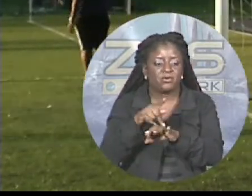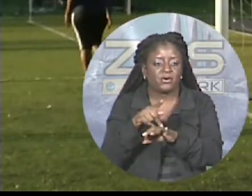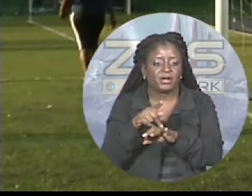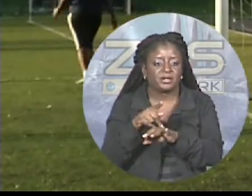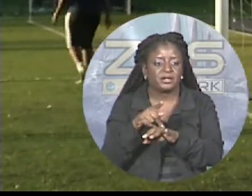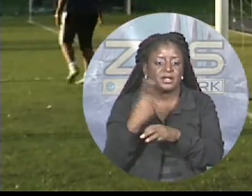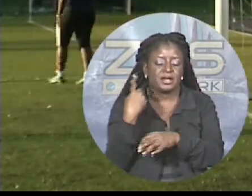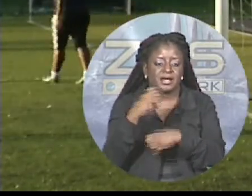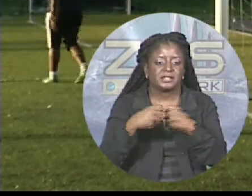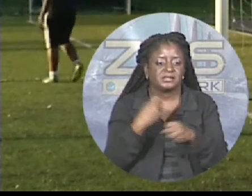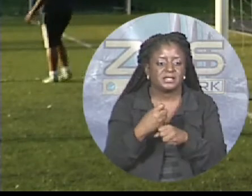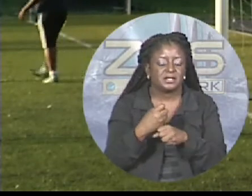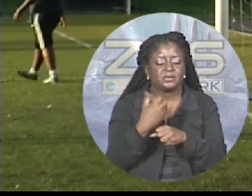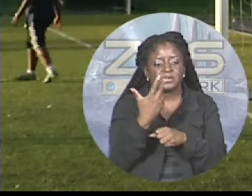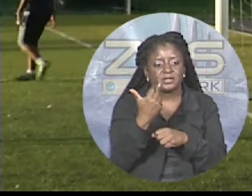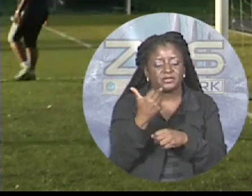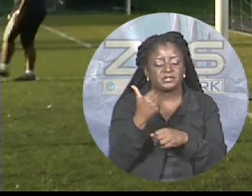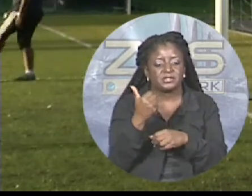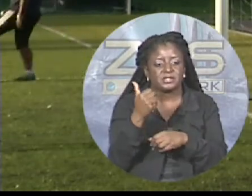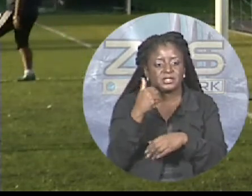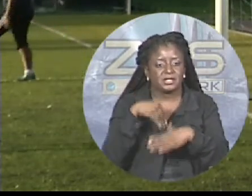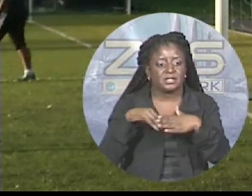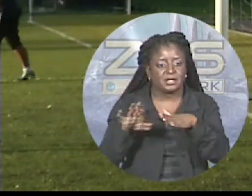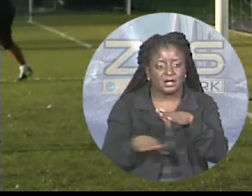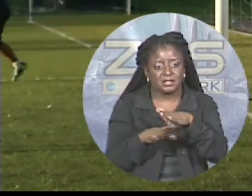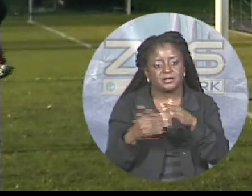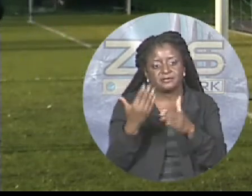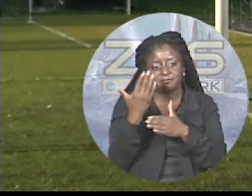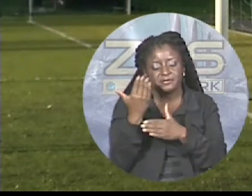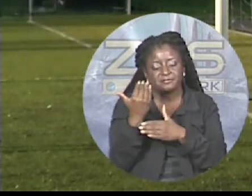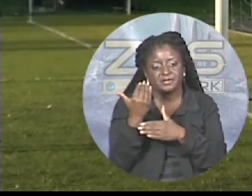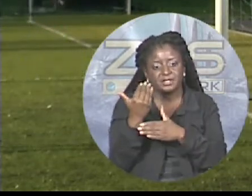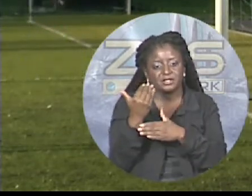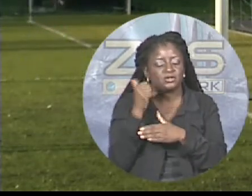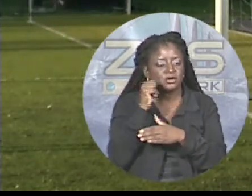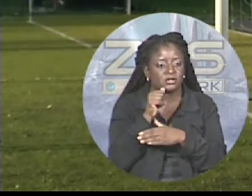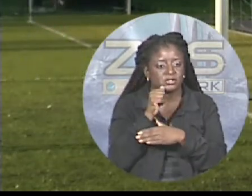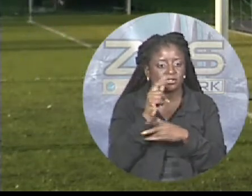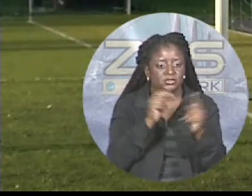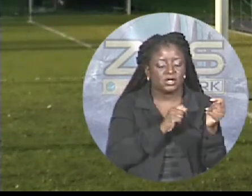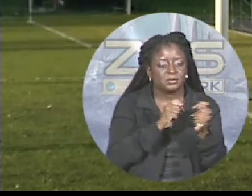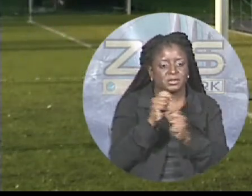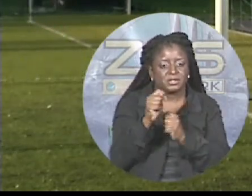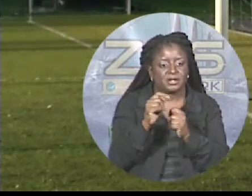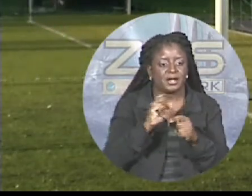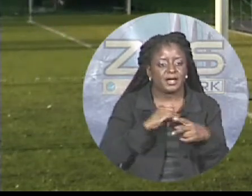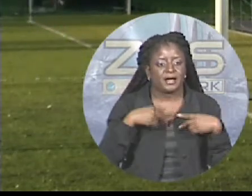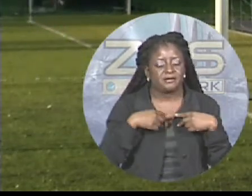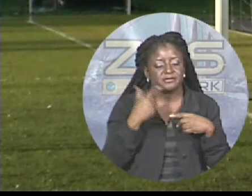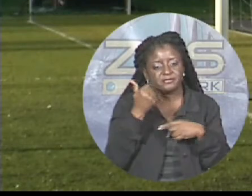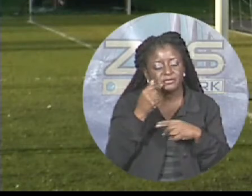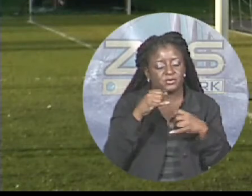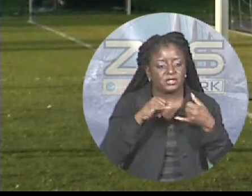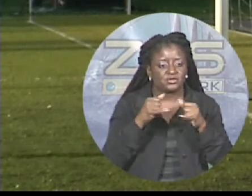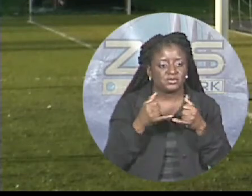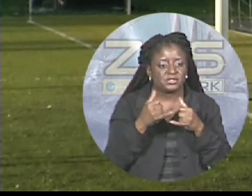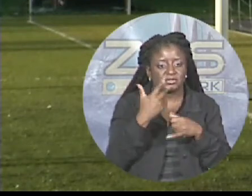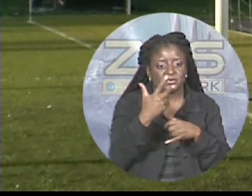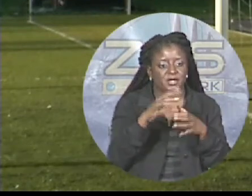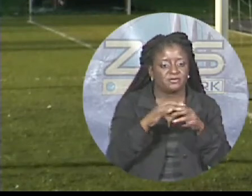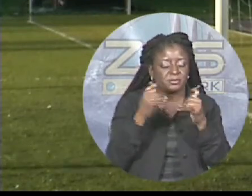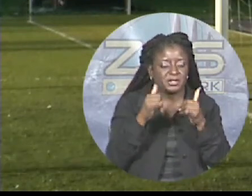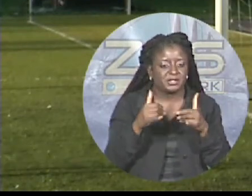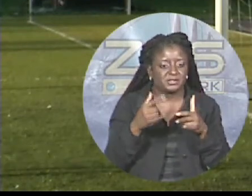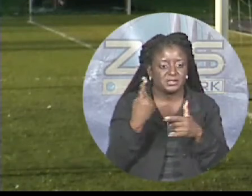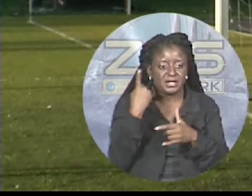the under-15 girls tournament, and I have a few injuries. At least 3 of the players who played last year are injured,